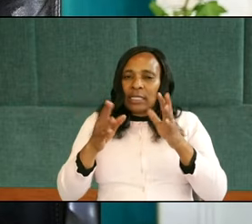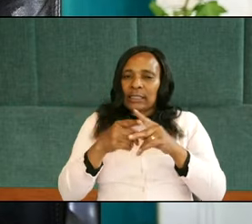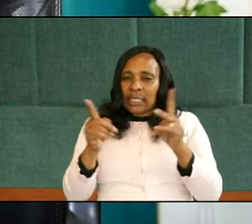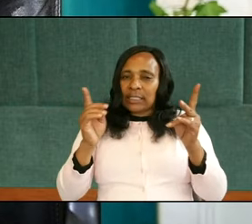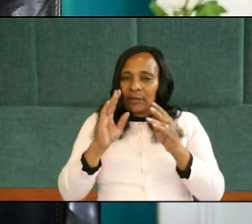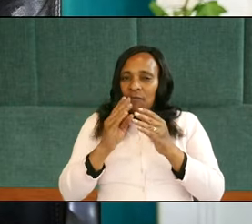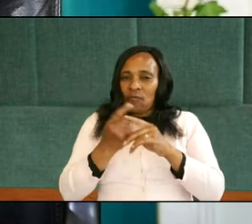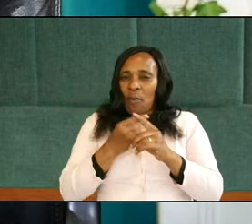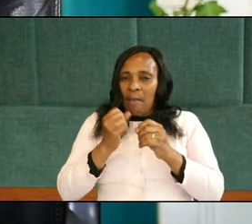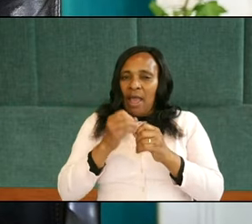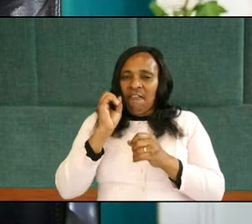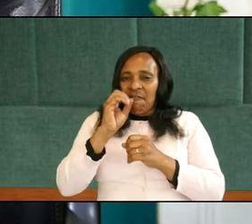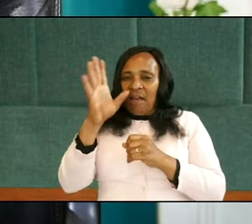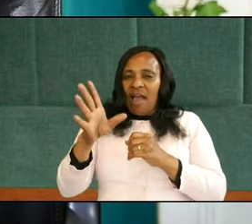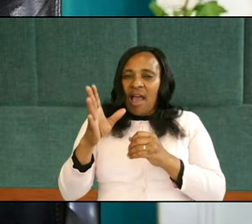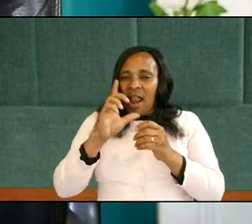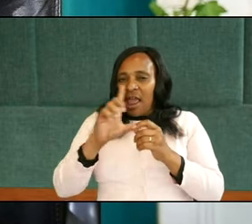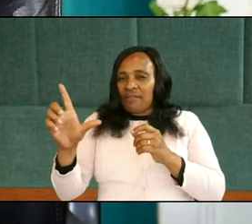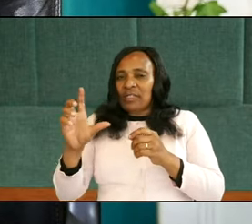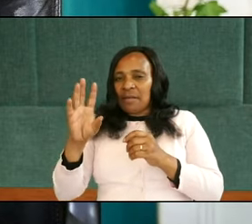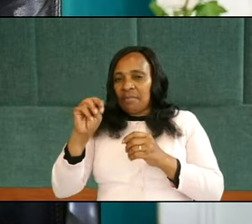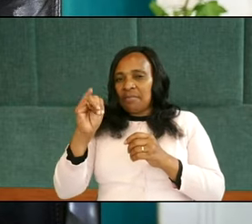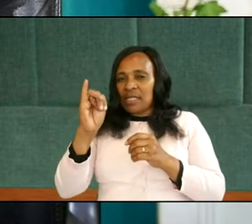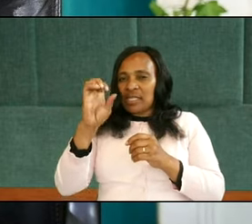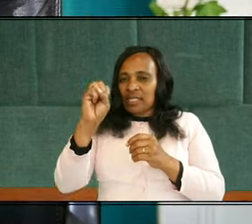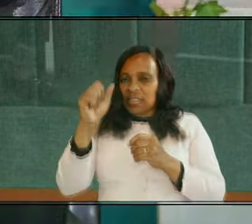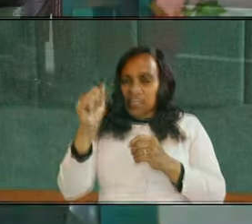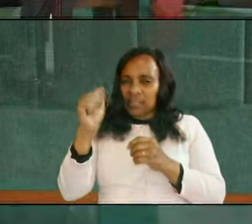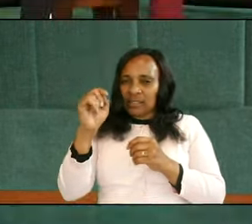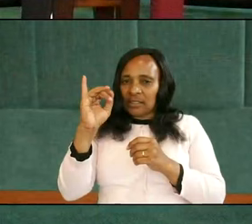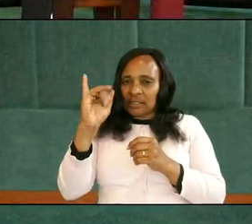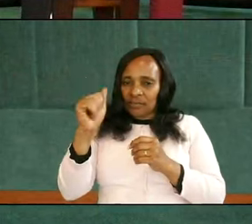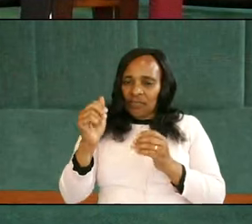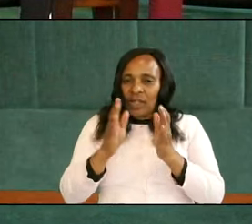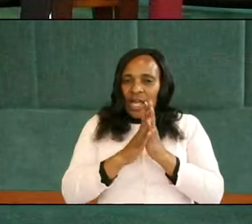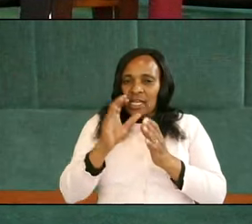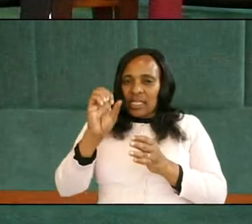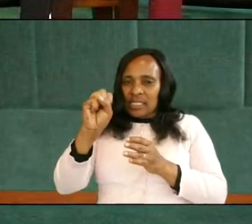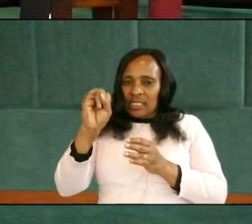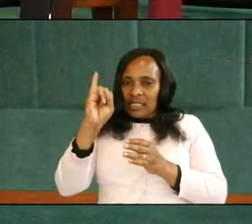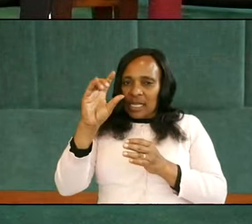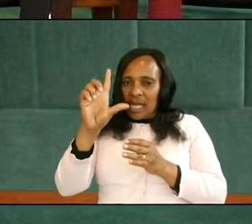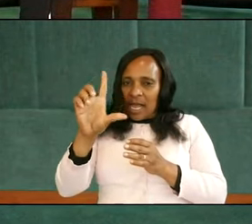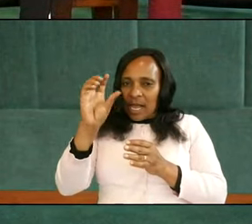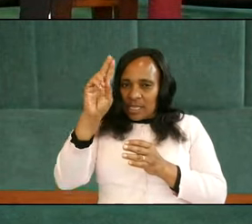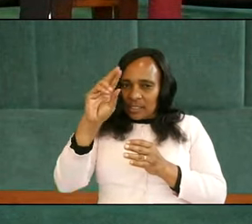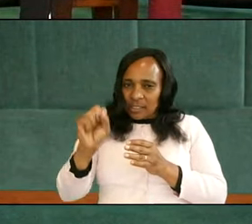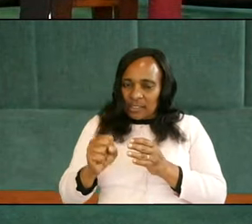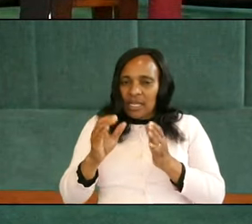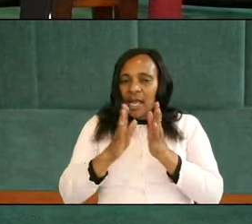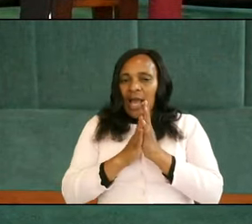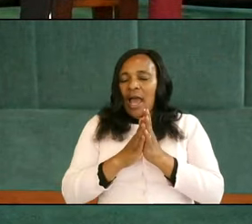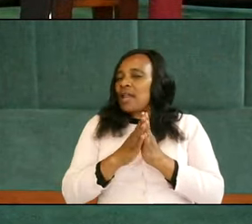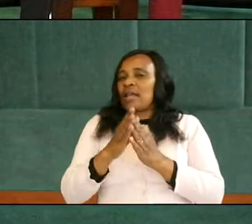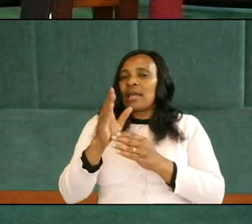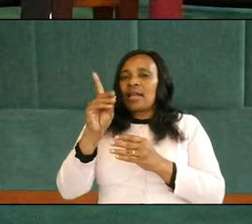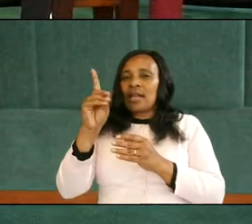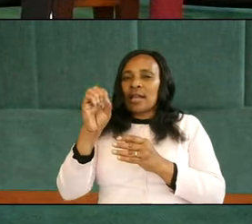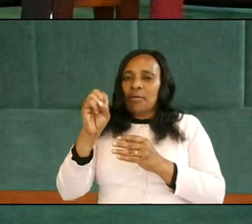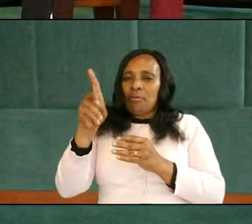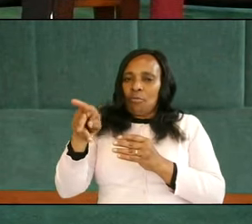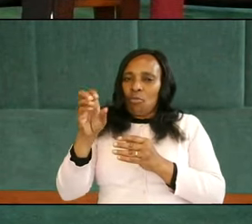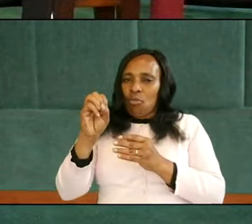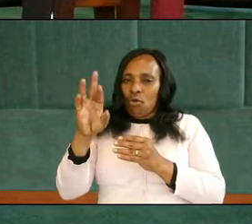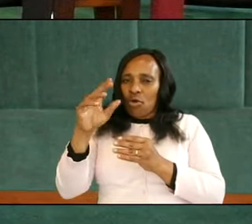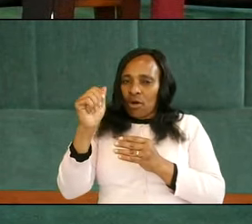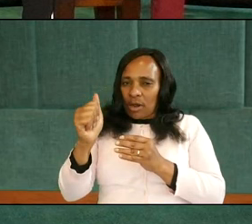from my far left, I have Misati. Then we have Silas on my immediate left. And we have Deborah on my